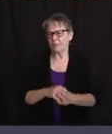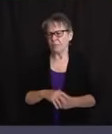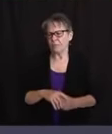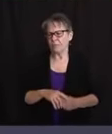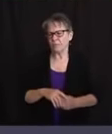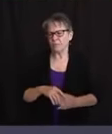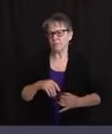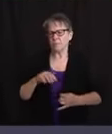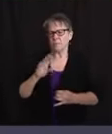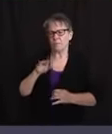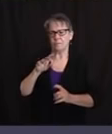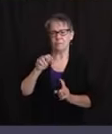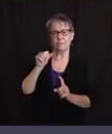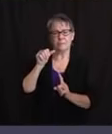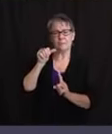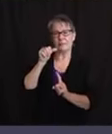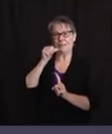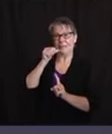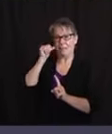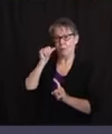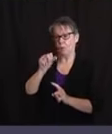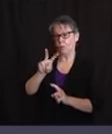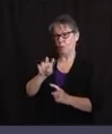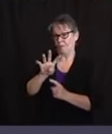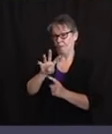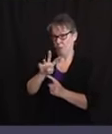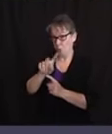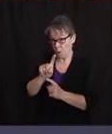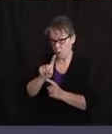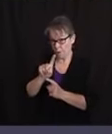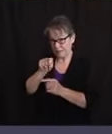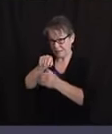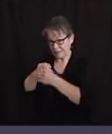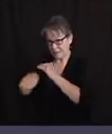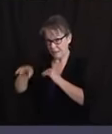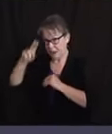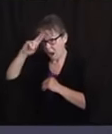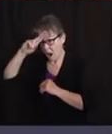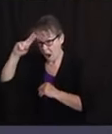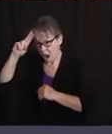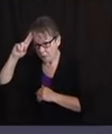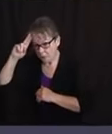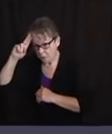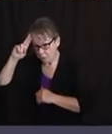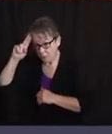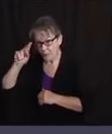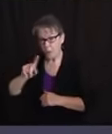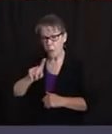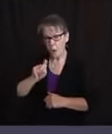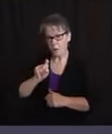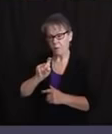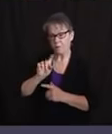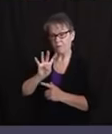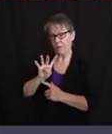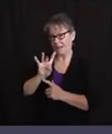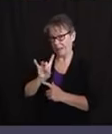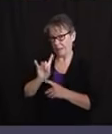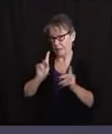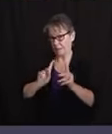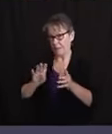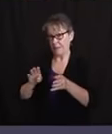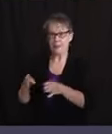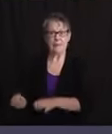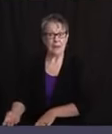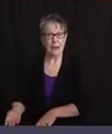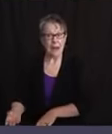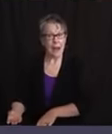148 souls. We're still in the fight. So I would say this, the VA, the National Guard,